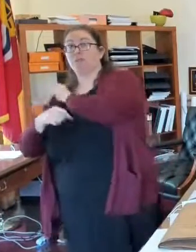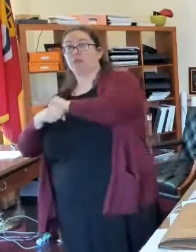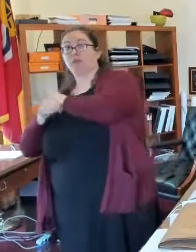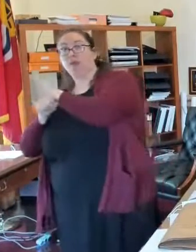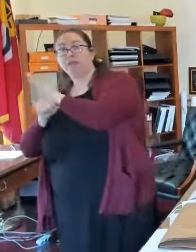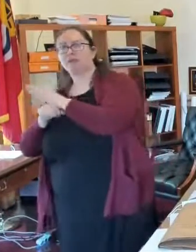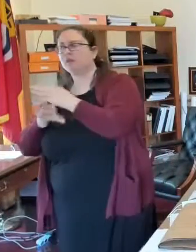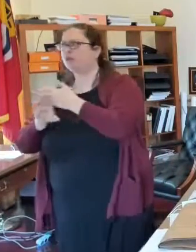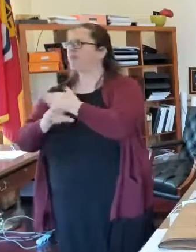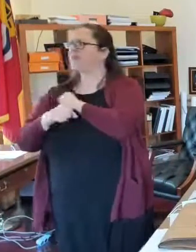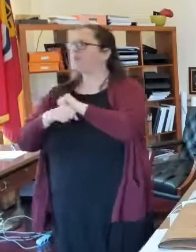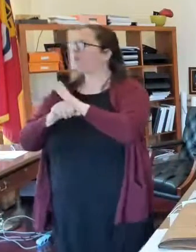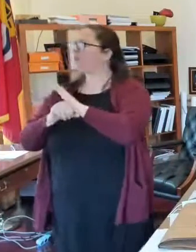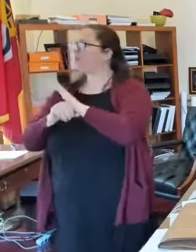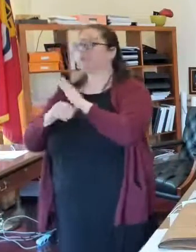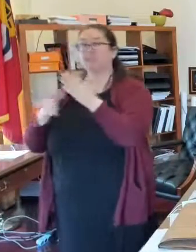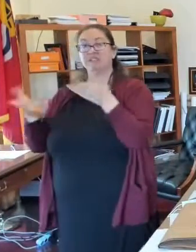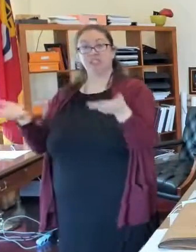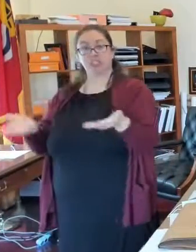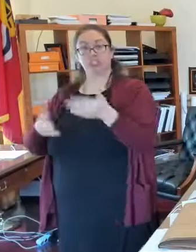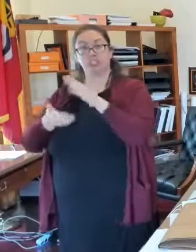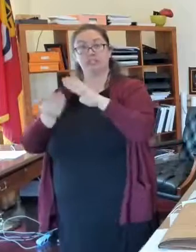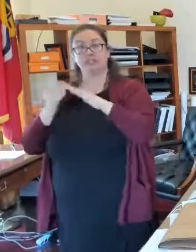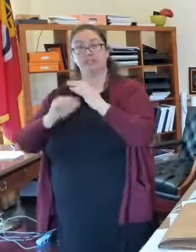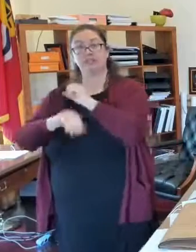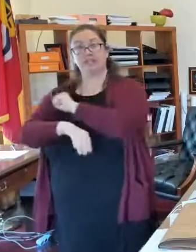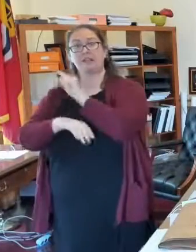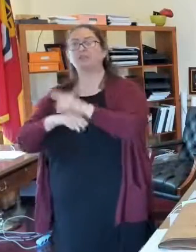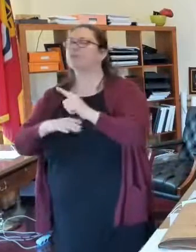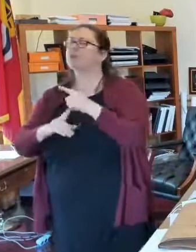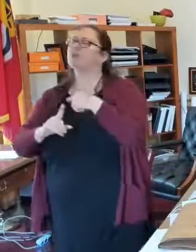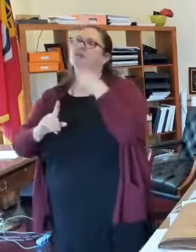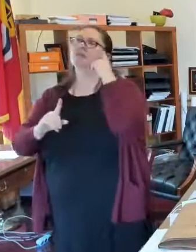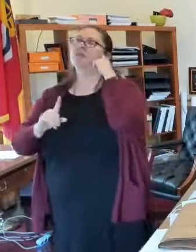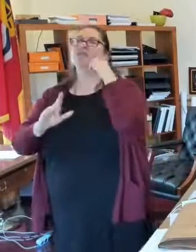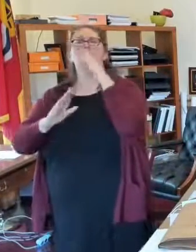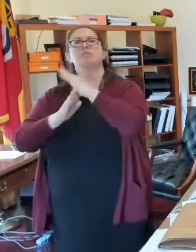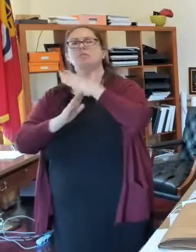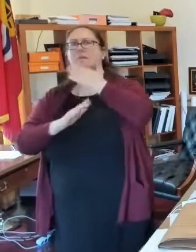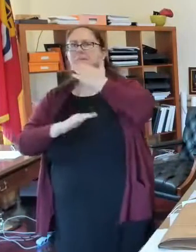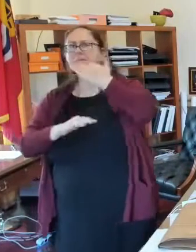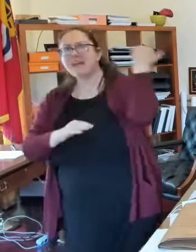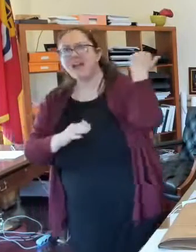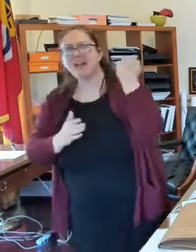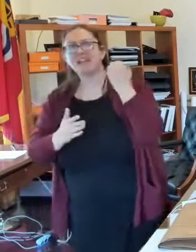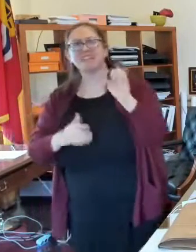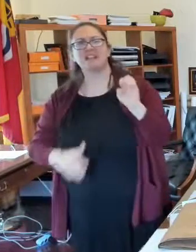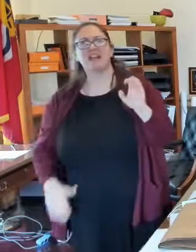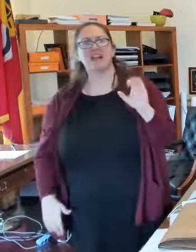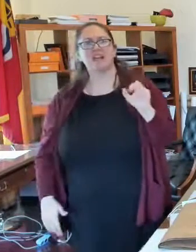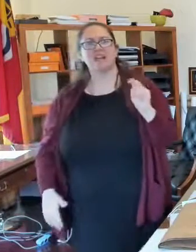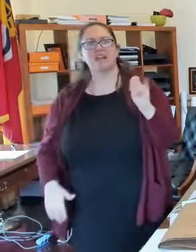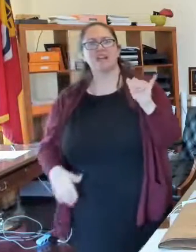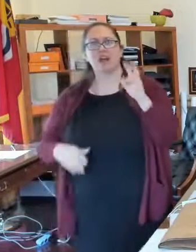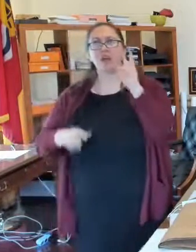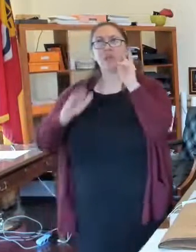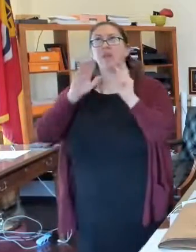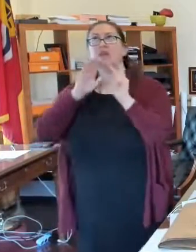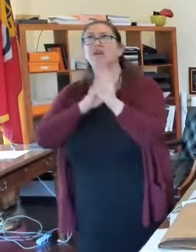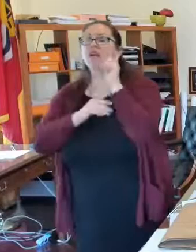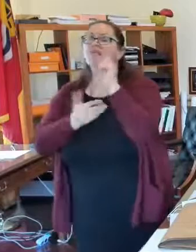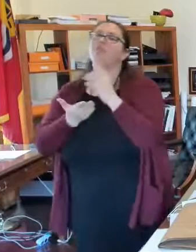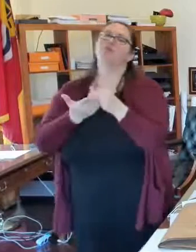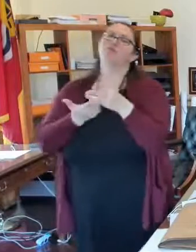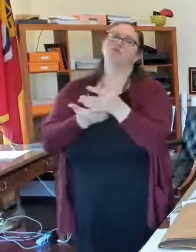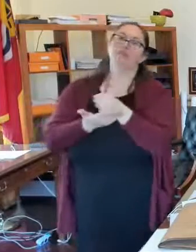city of St. Louis had the best economic outlook that we've ever had in terms of revenue. Now, we all know that